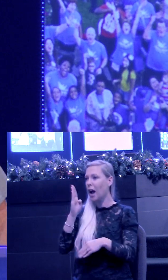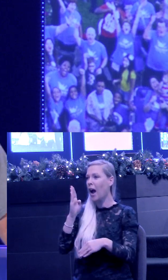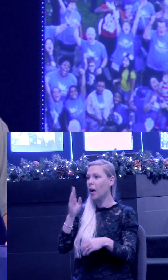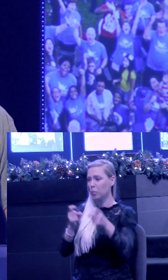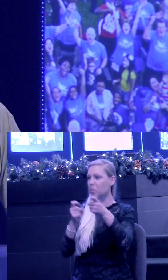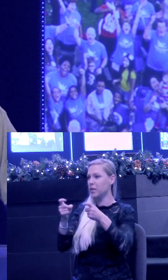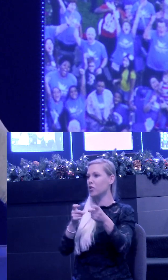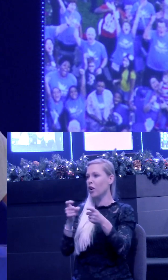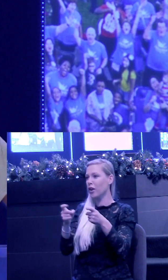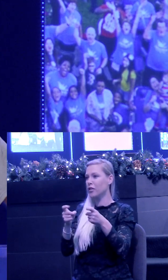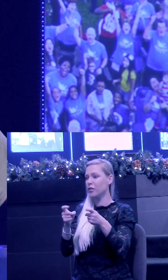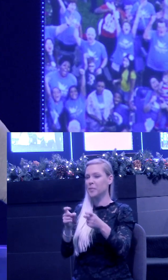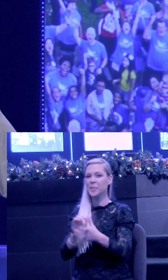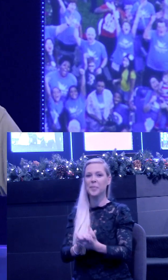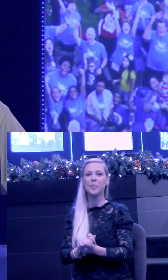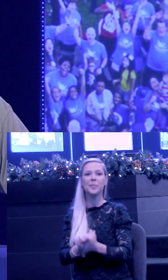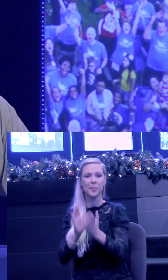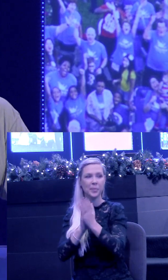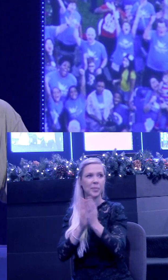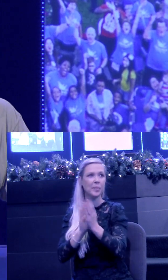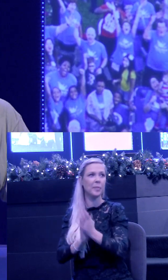can't happen.